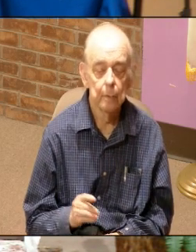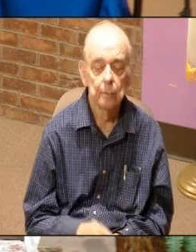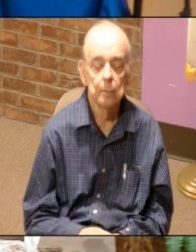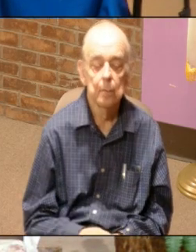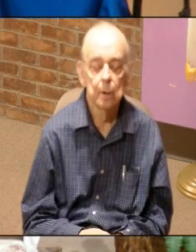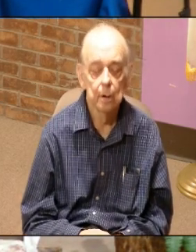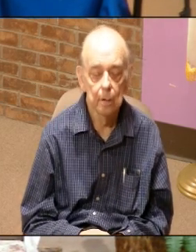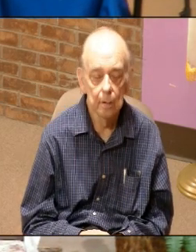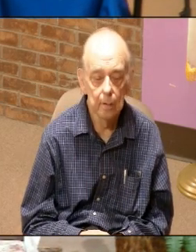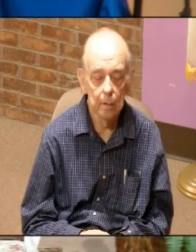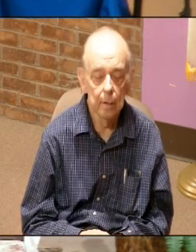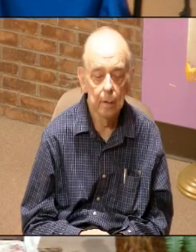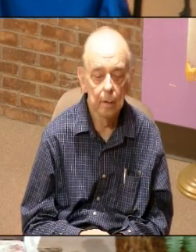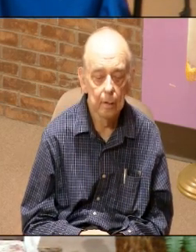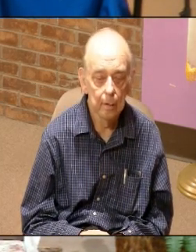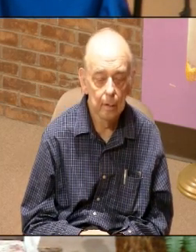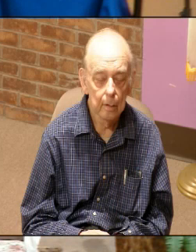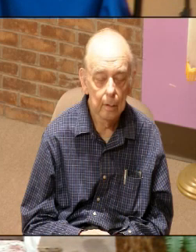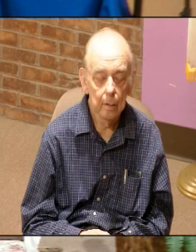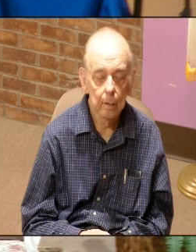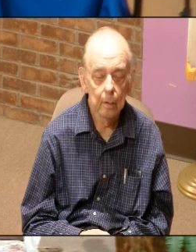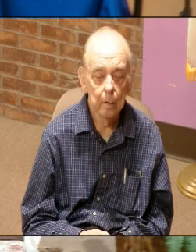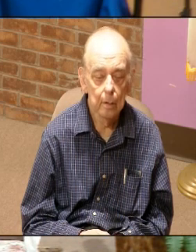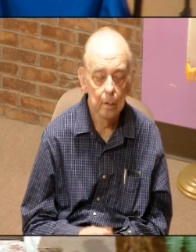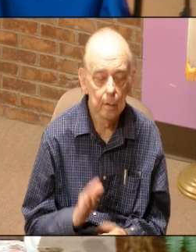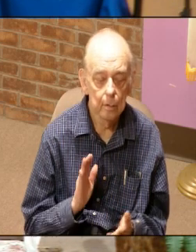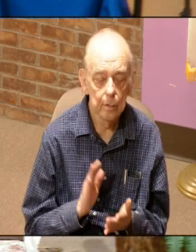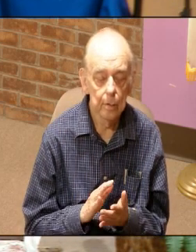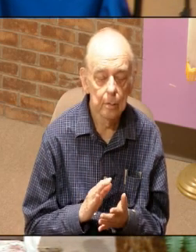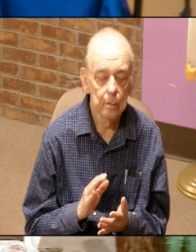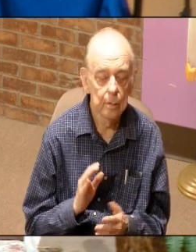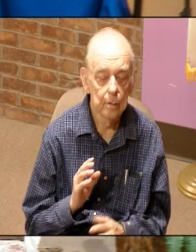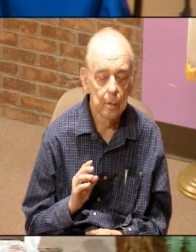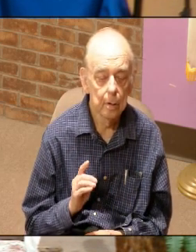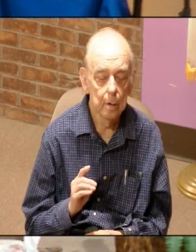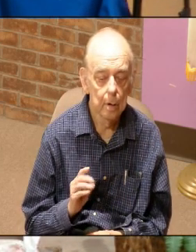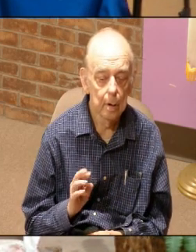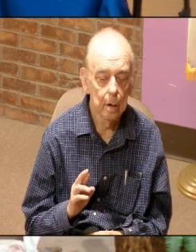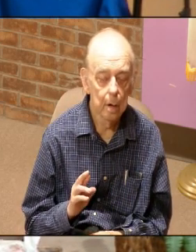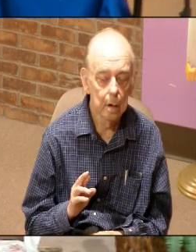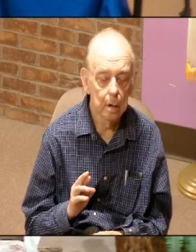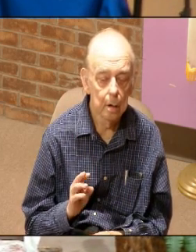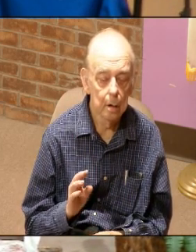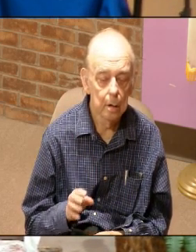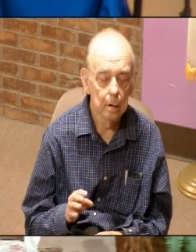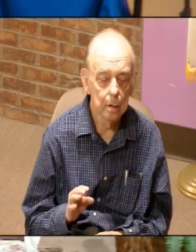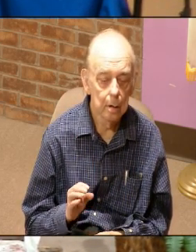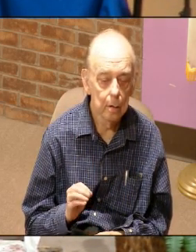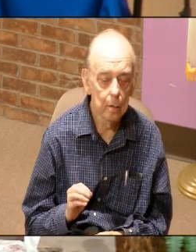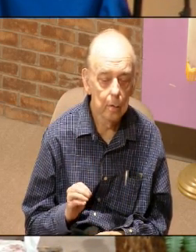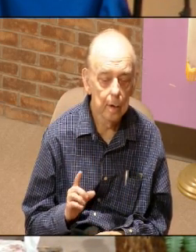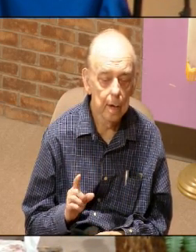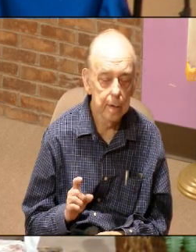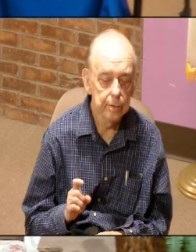Dayton not John Hopkins little doctor over in Oxford